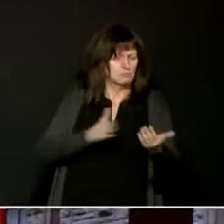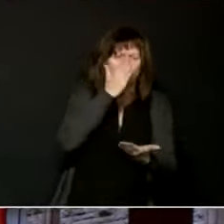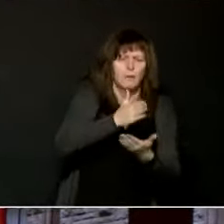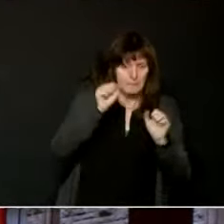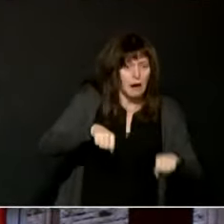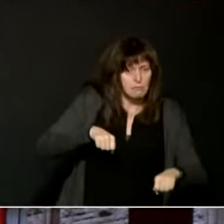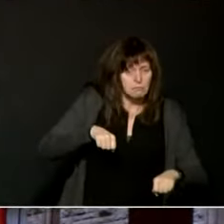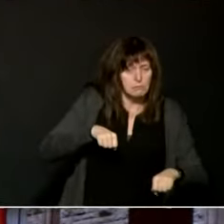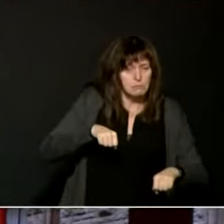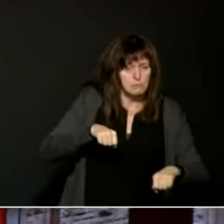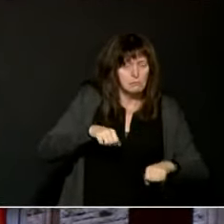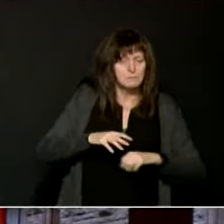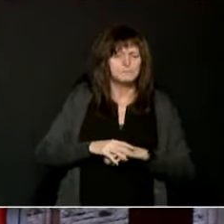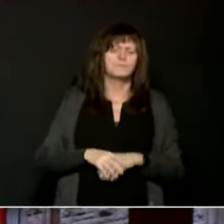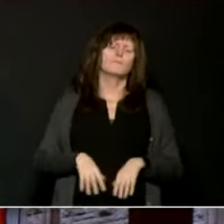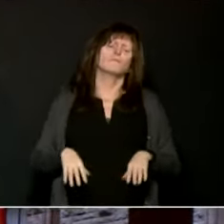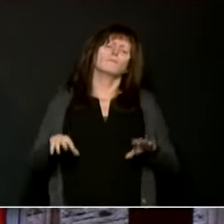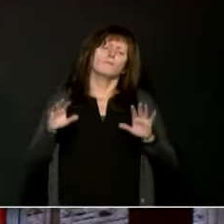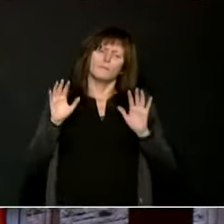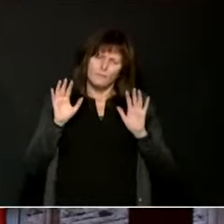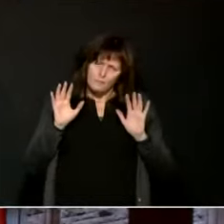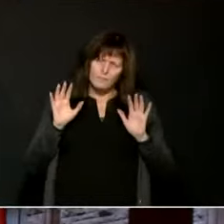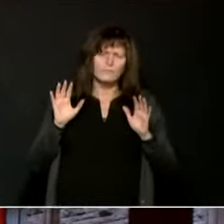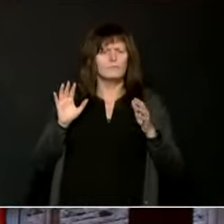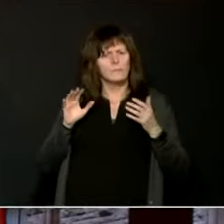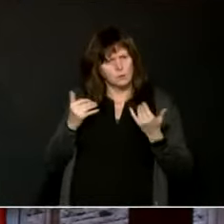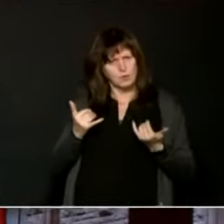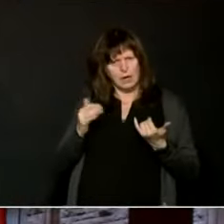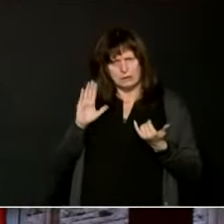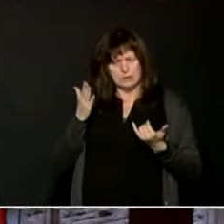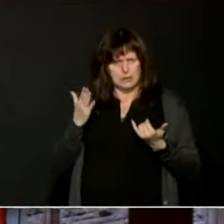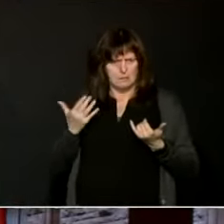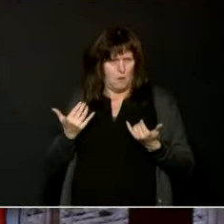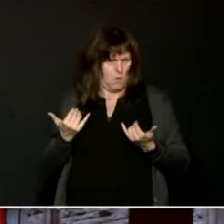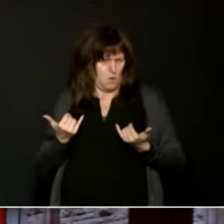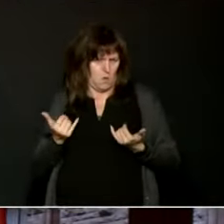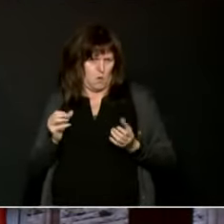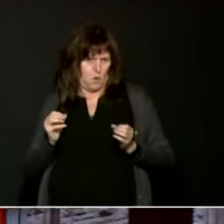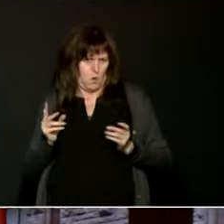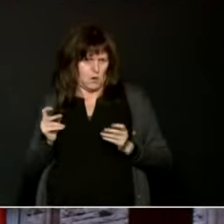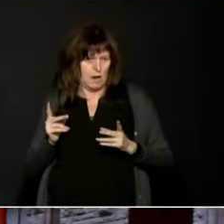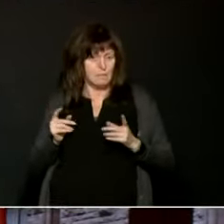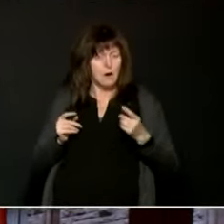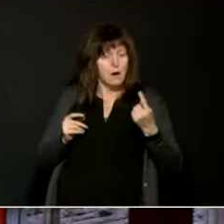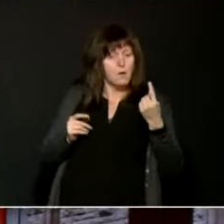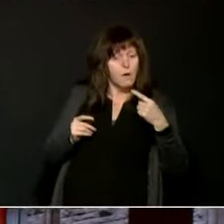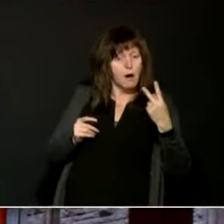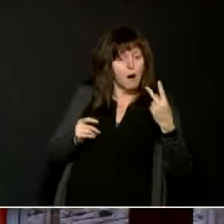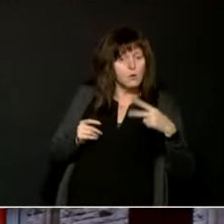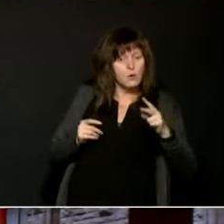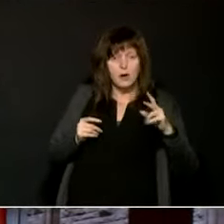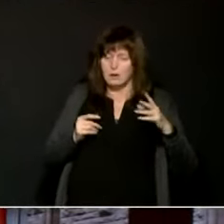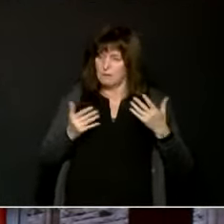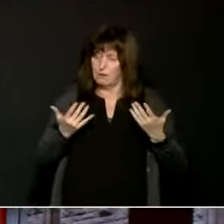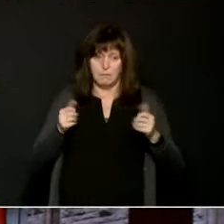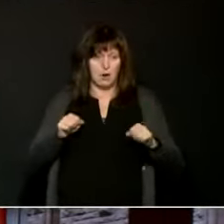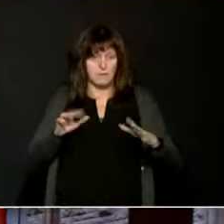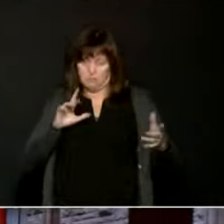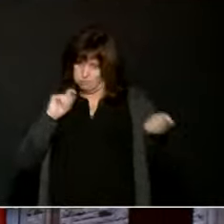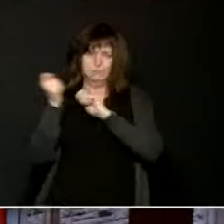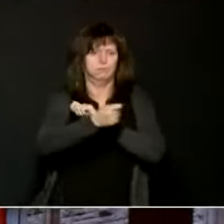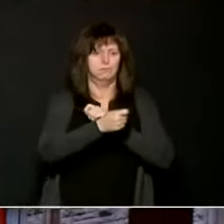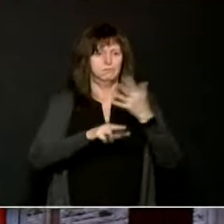so what seems to be okay today, we may have to move fast on in a few days. But we'll try and give everyone as much advance notice as we